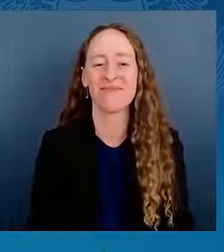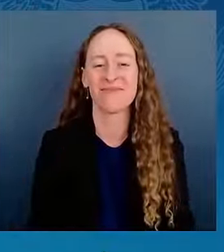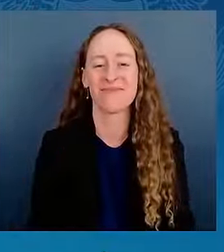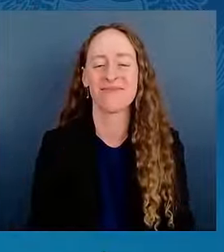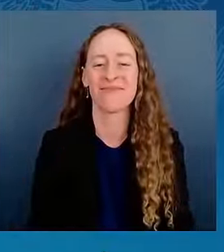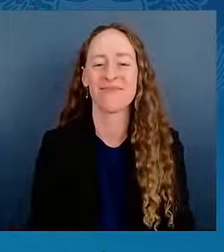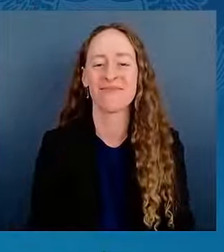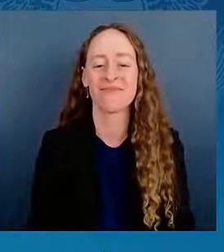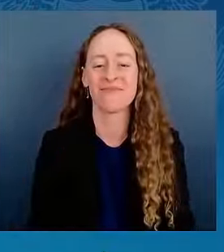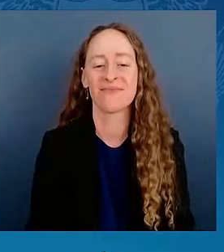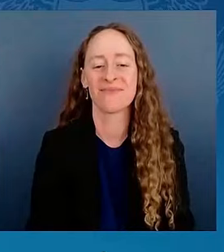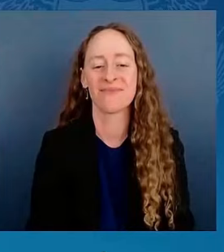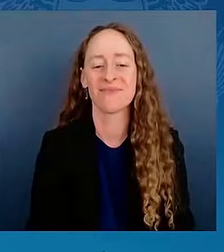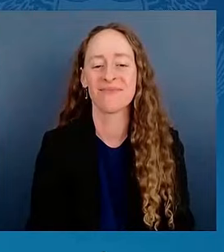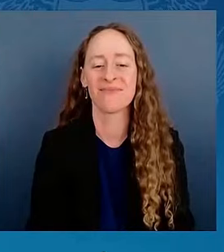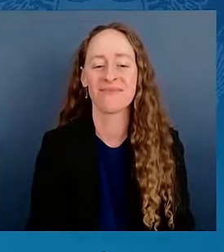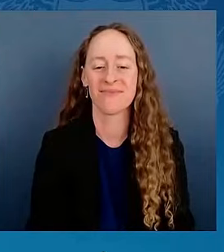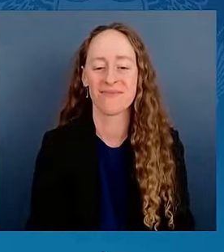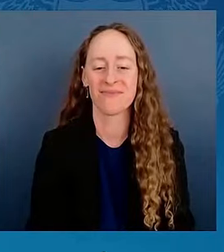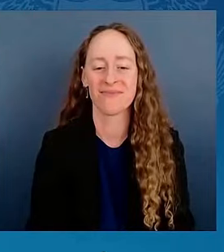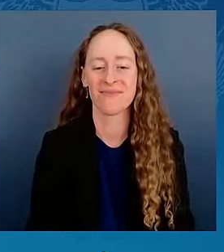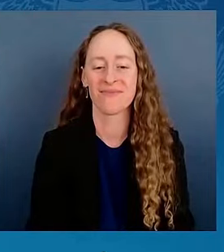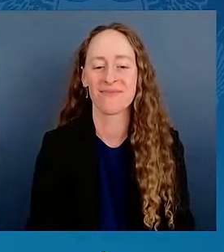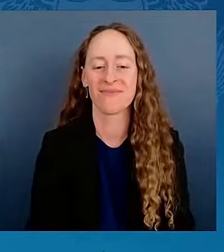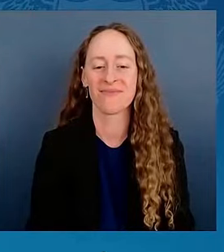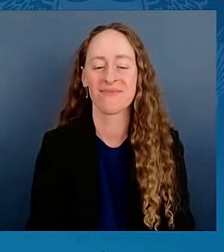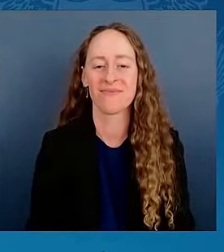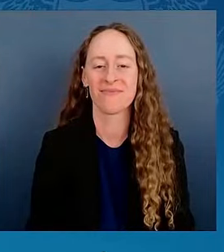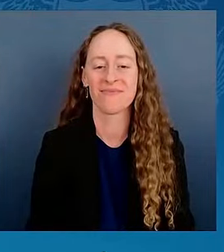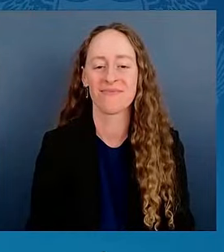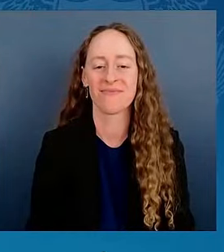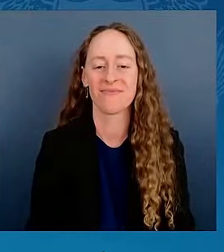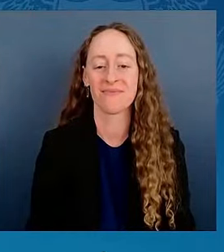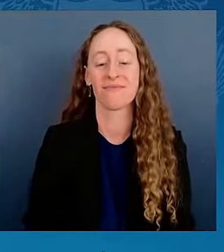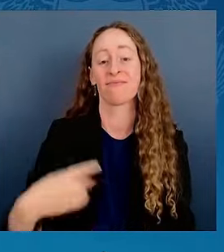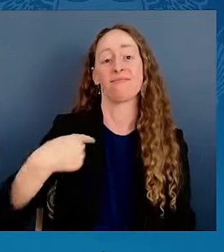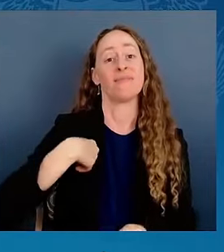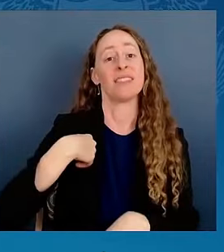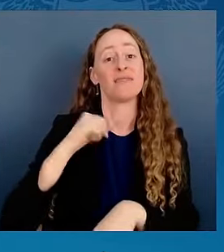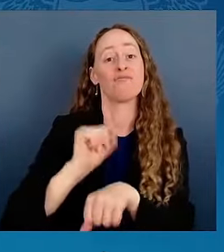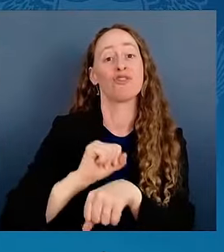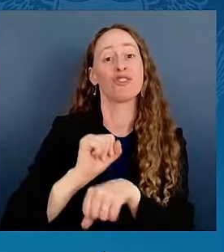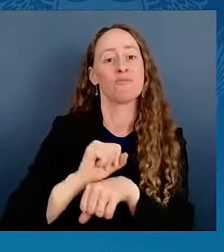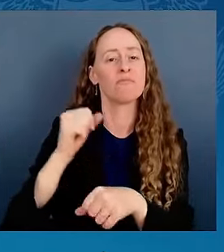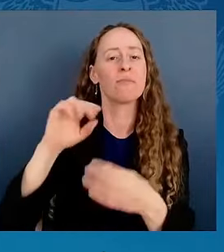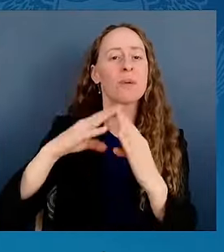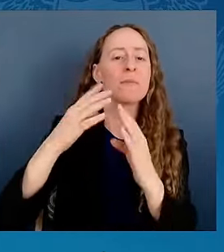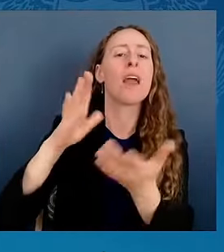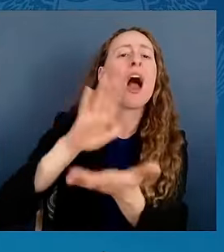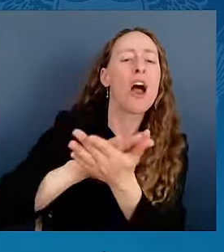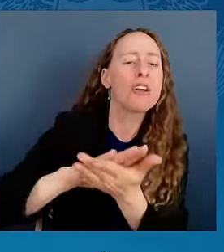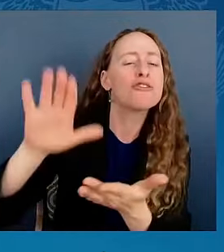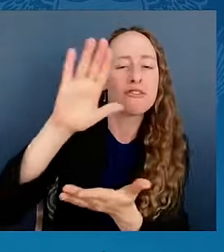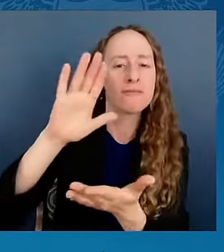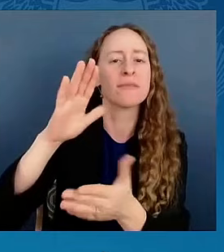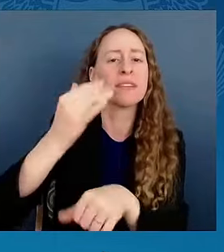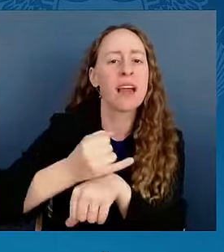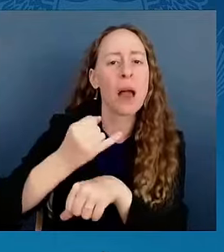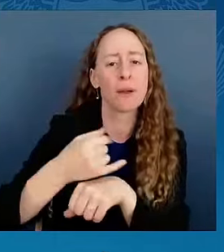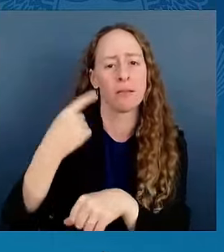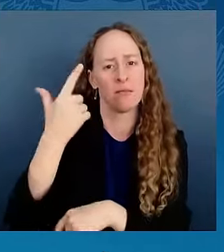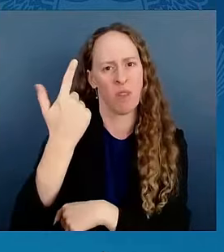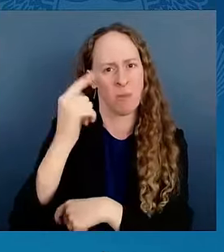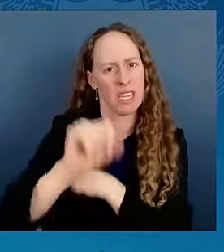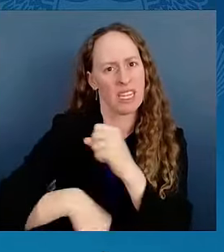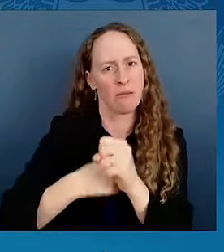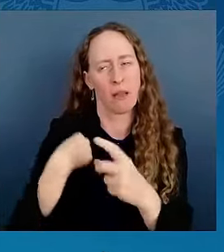Having worked on a college campus for over 21 years, I understand that it takes teamwork to make this particular dream work. And so I